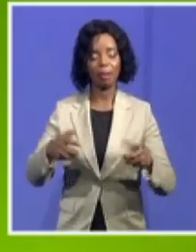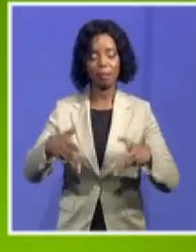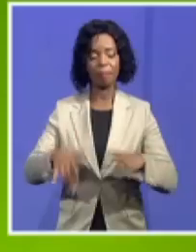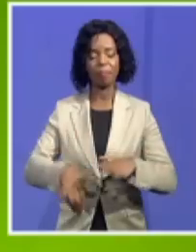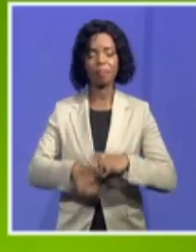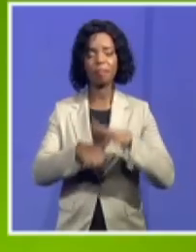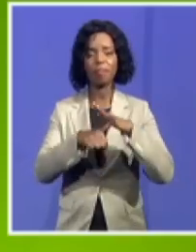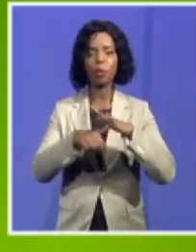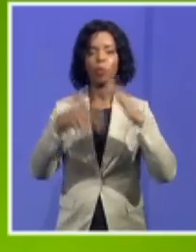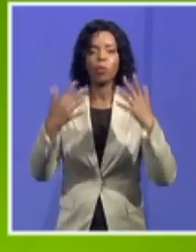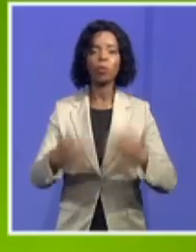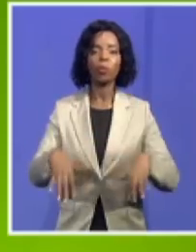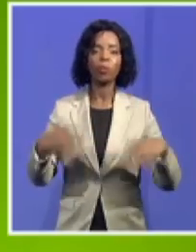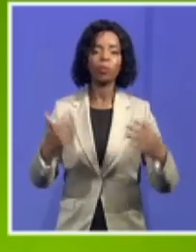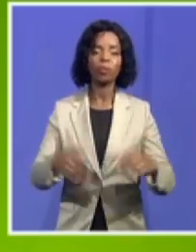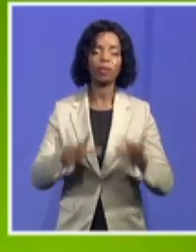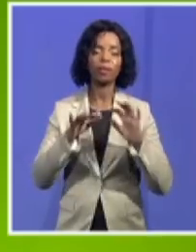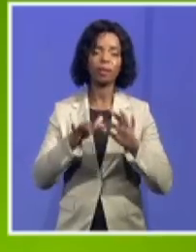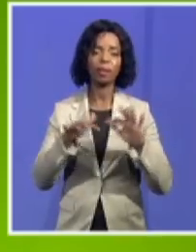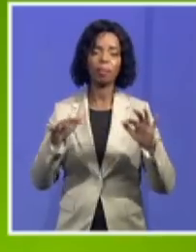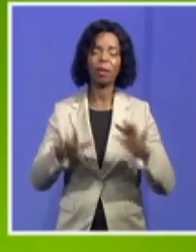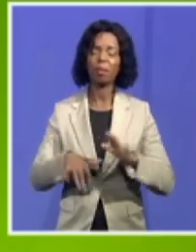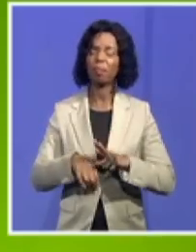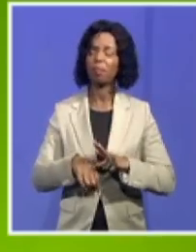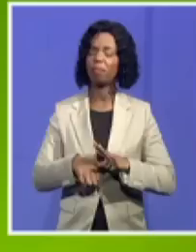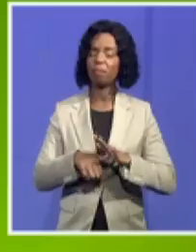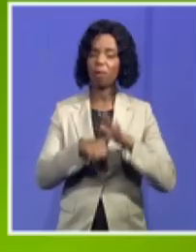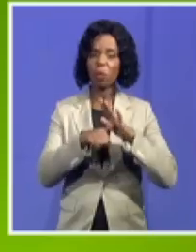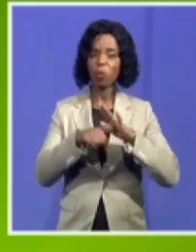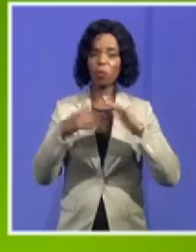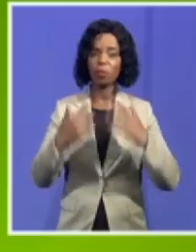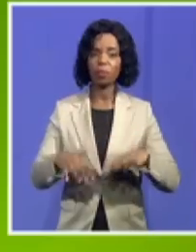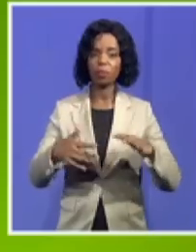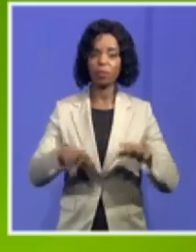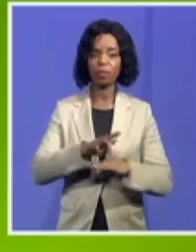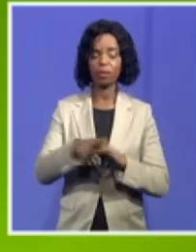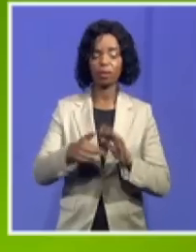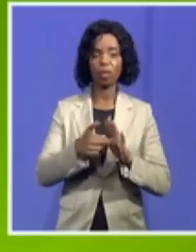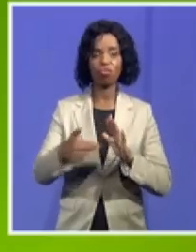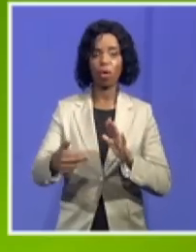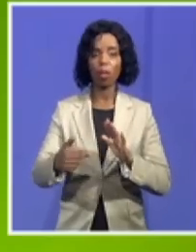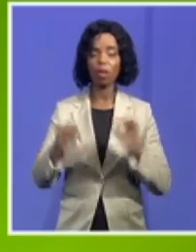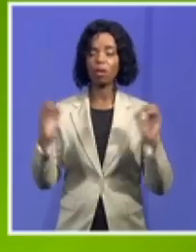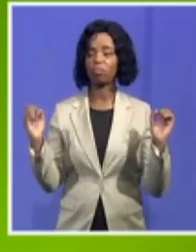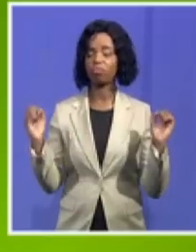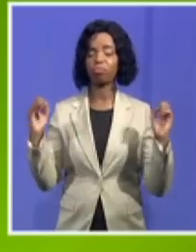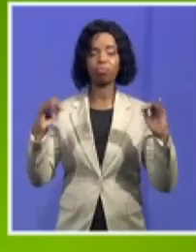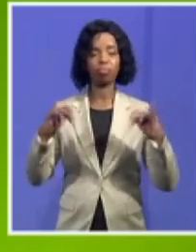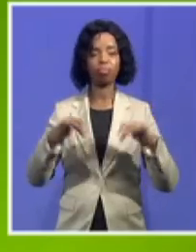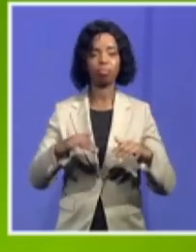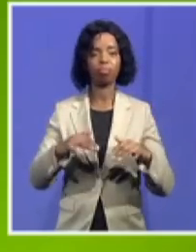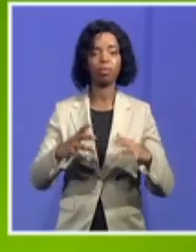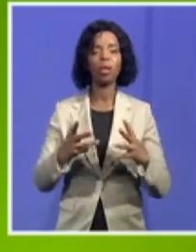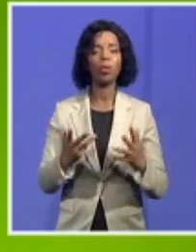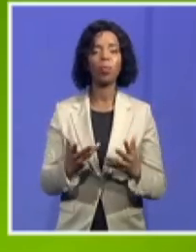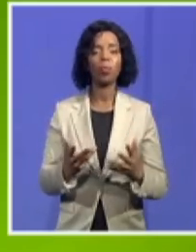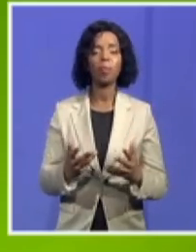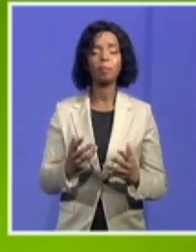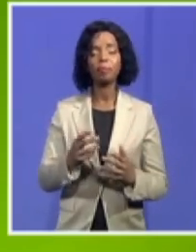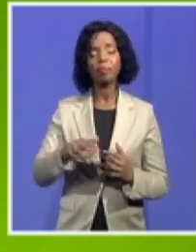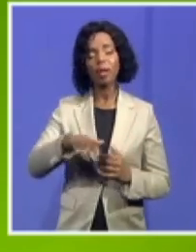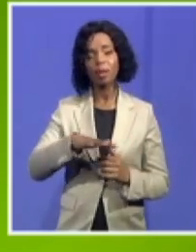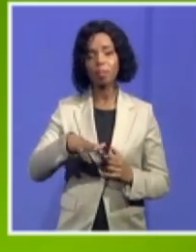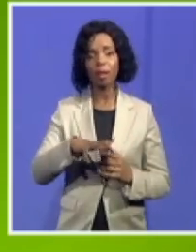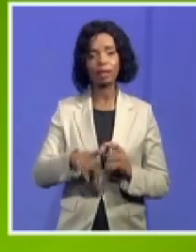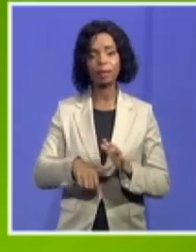key people who play a vital role in our mining industry in Southern Africa.